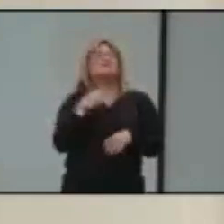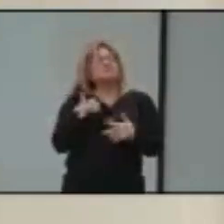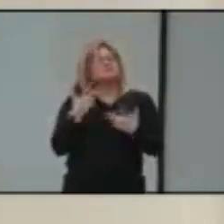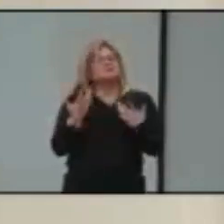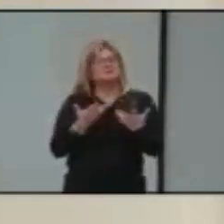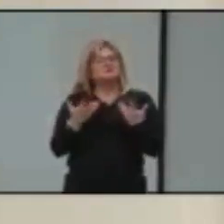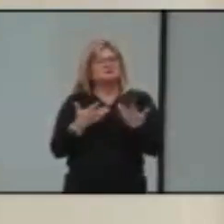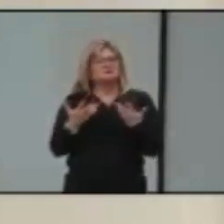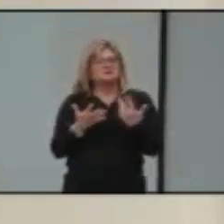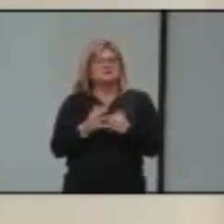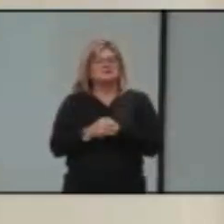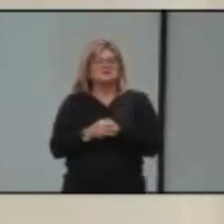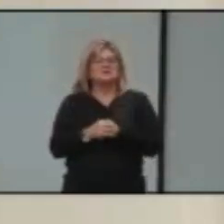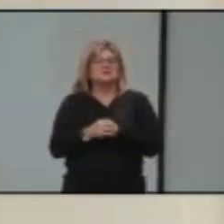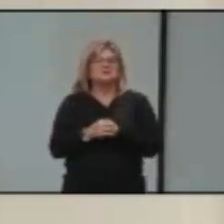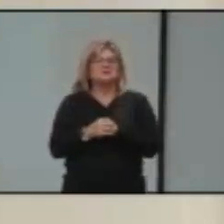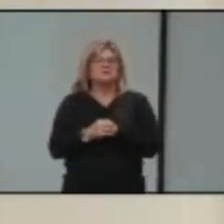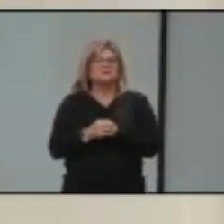like,